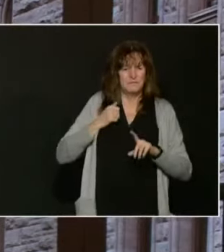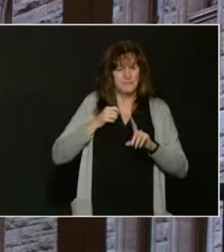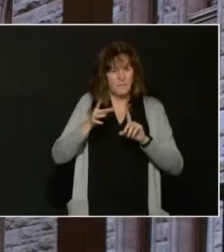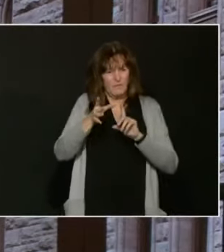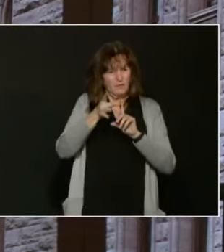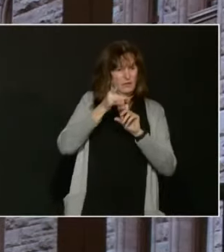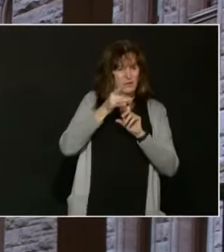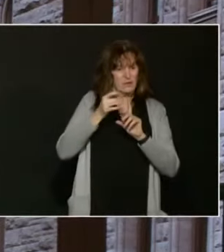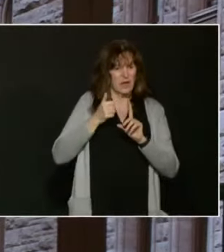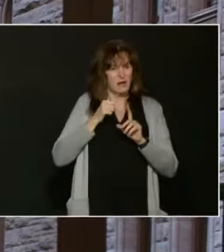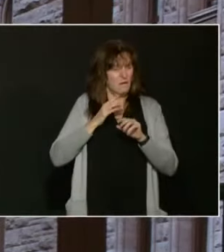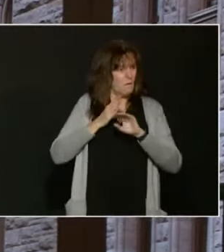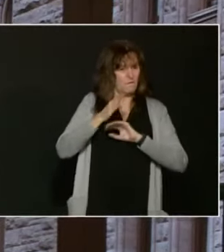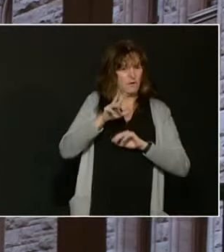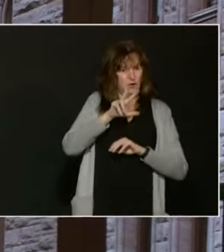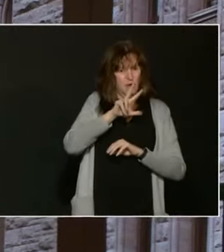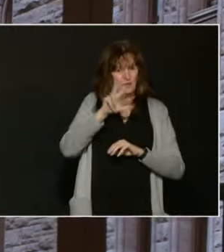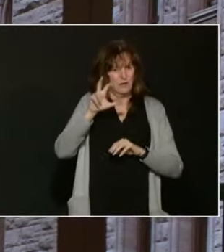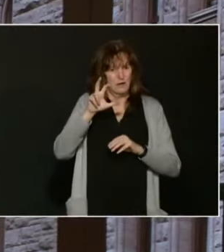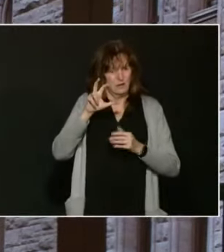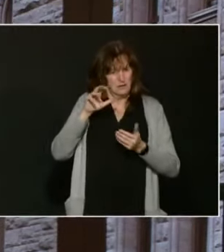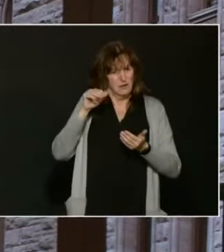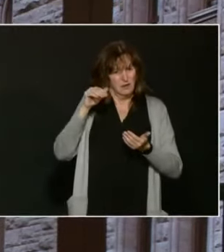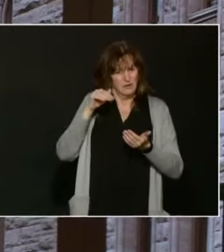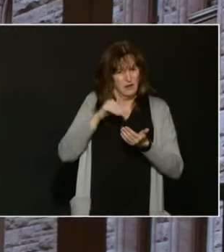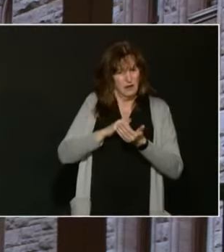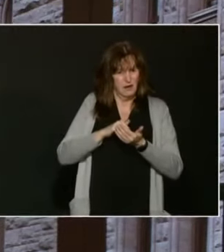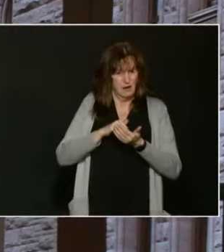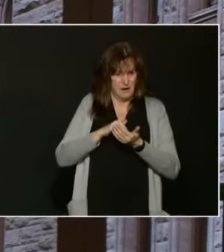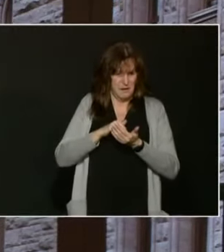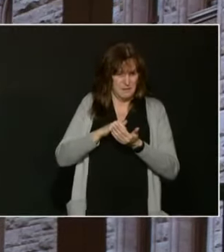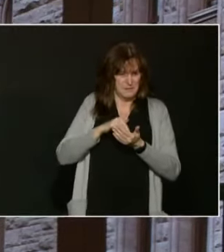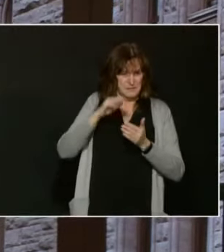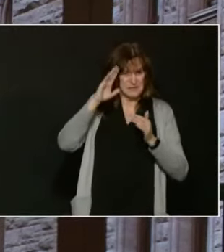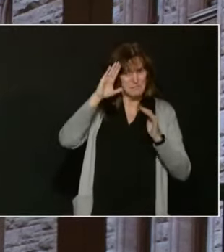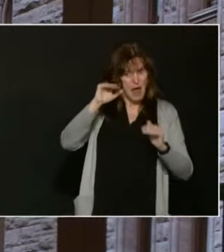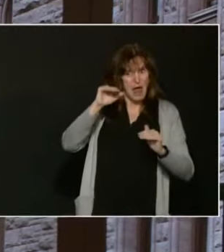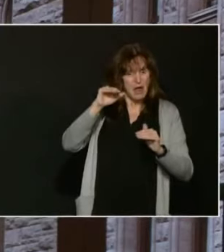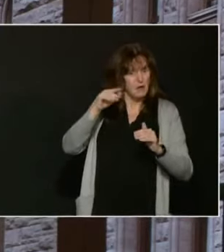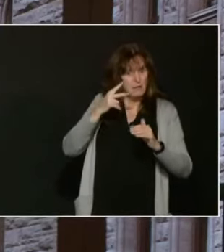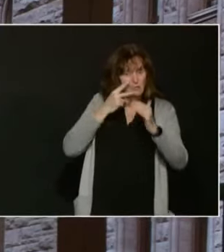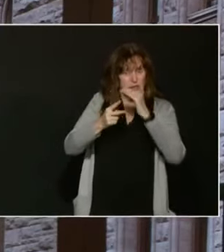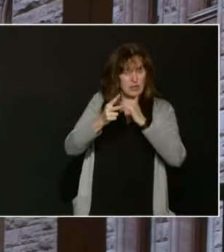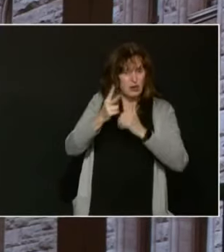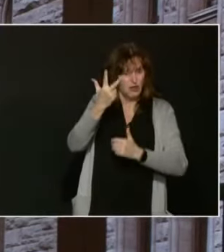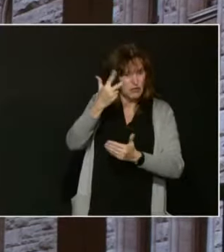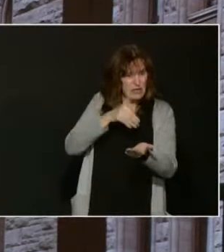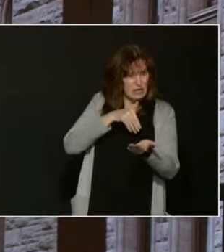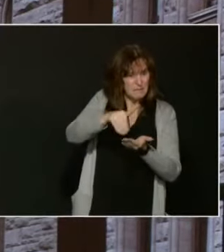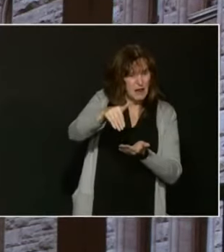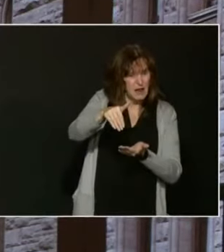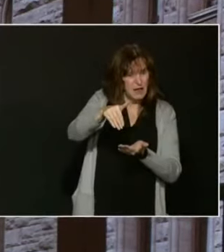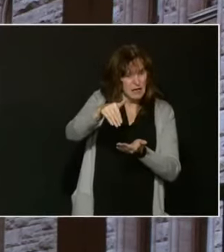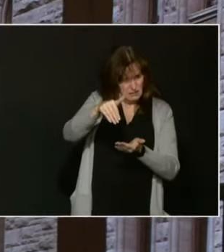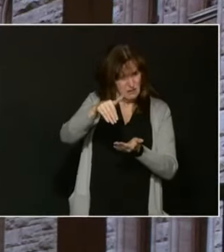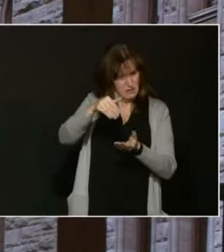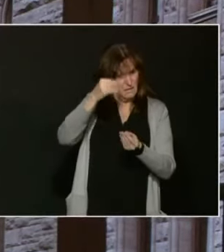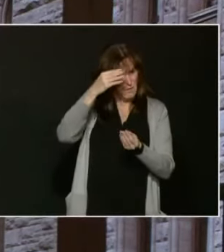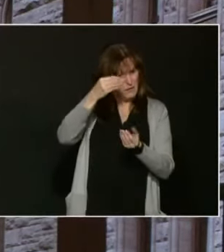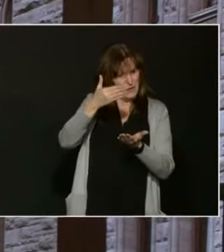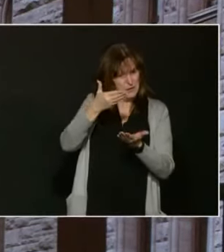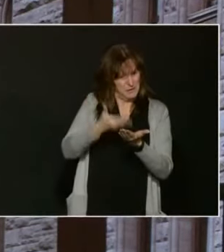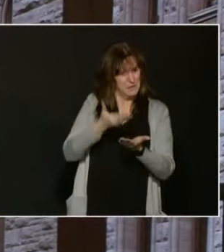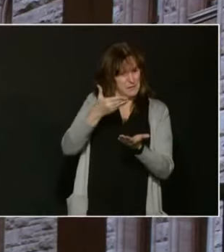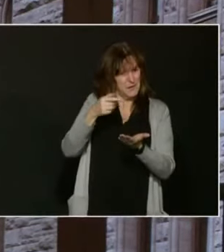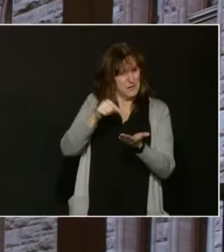to have close to 3 million cases. That's what we were facing, and that's what the data showed. This has been the result of all the work over the last year,